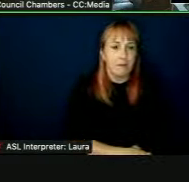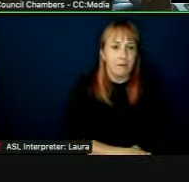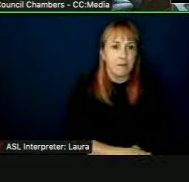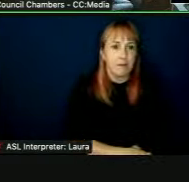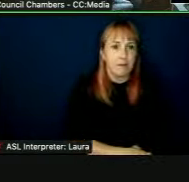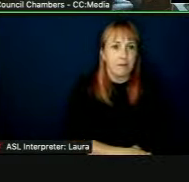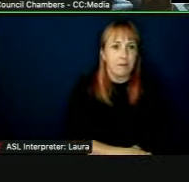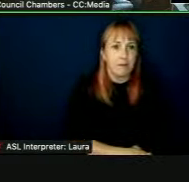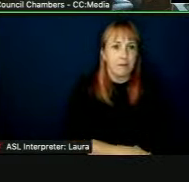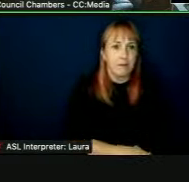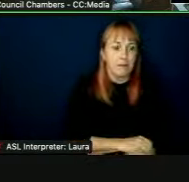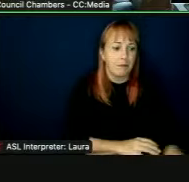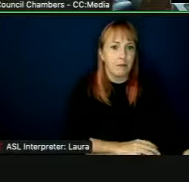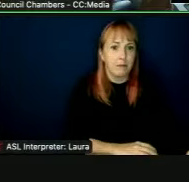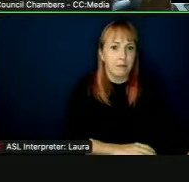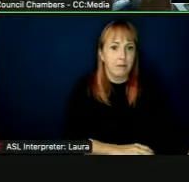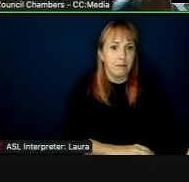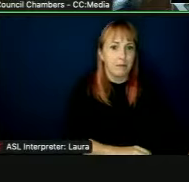SRC